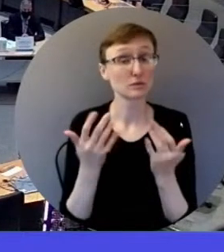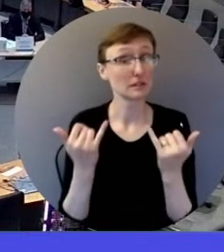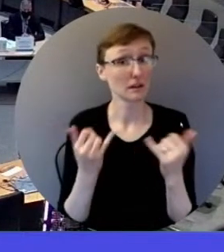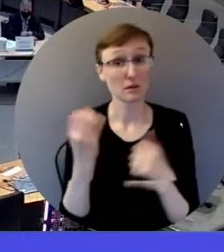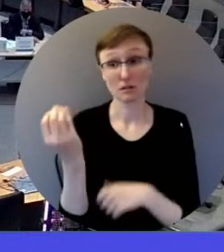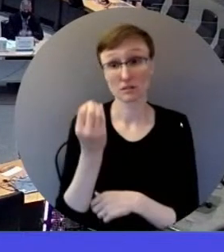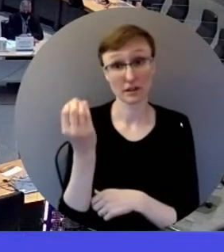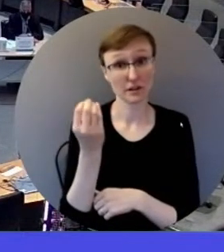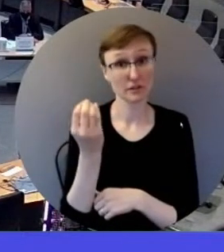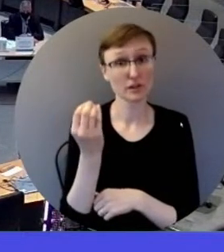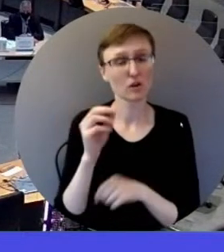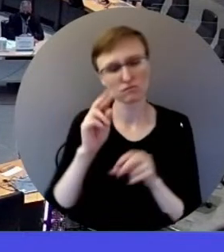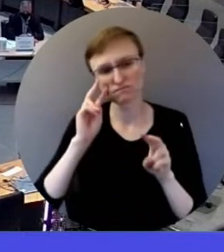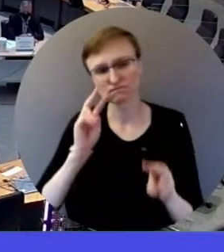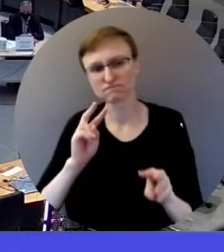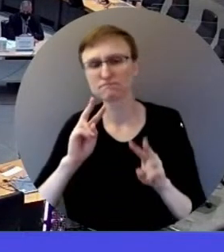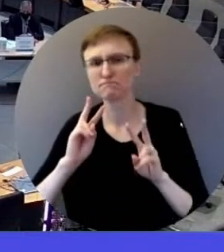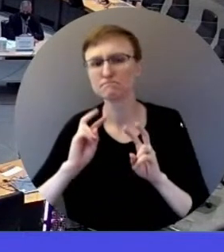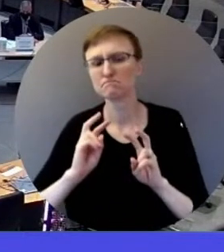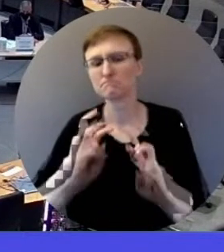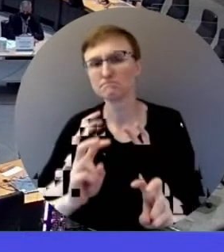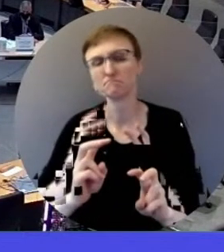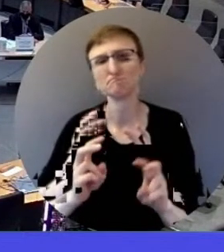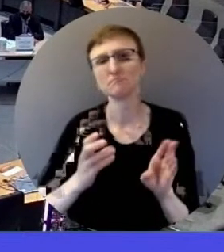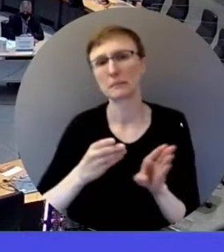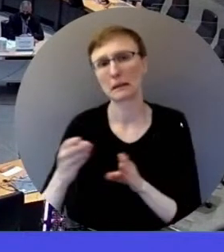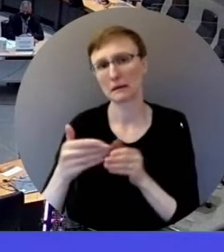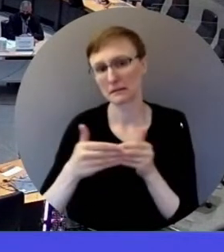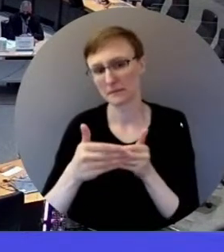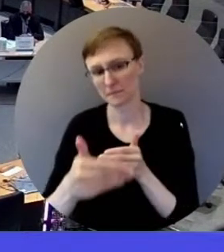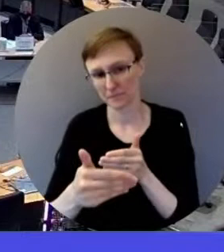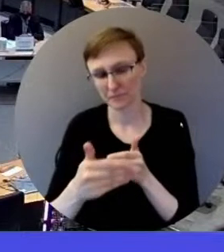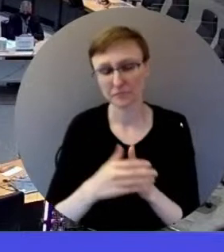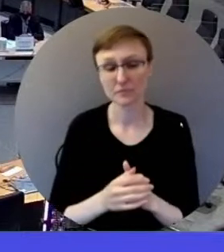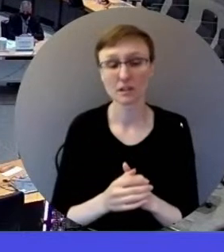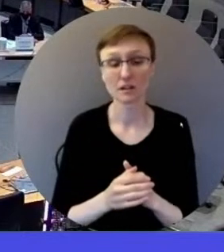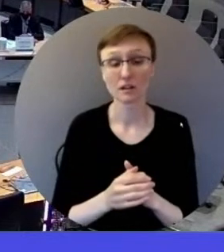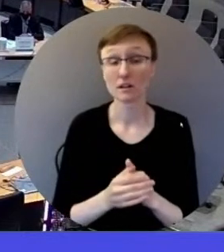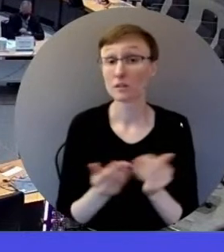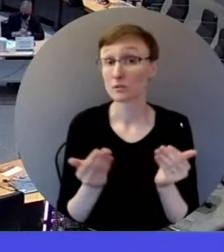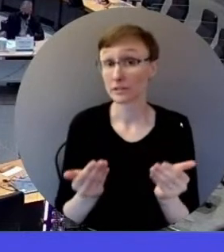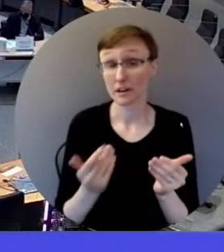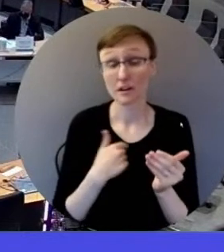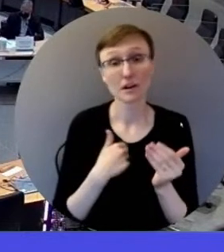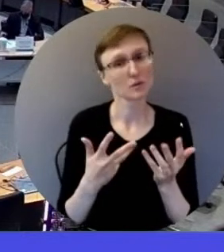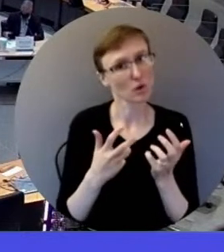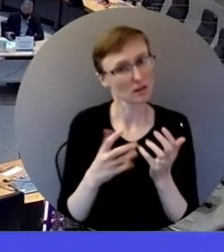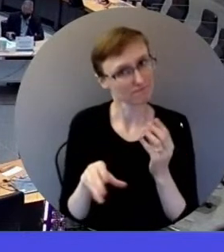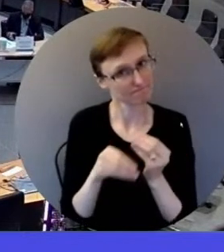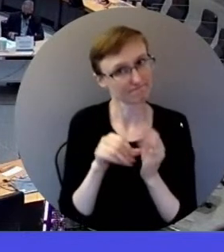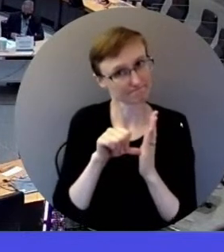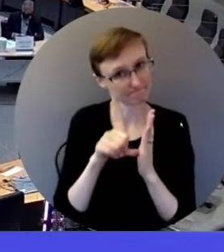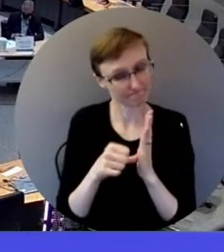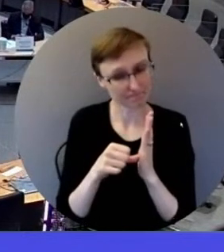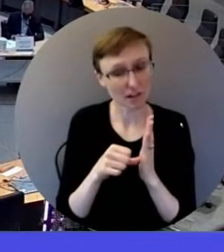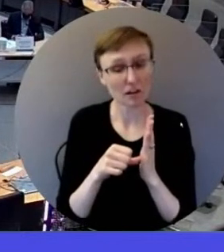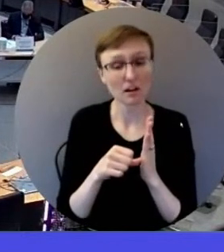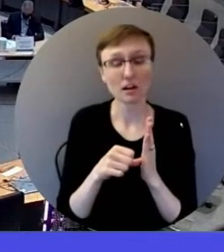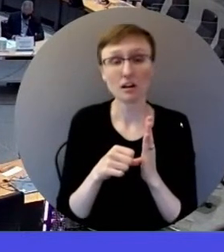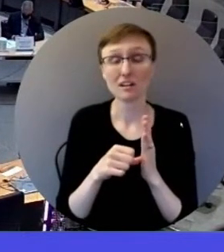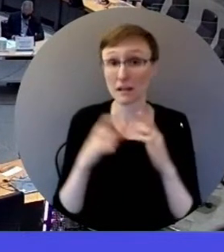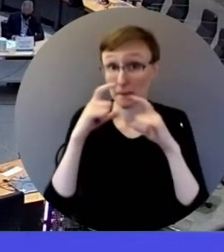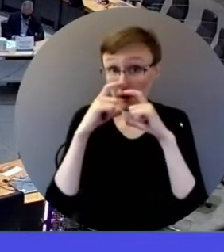time. And certainly, I think what I'd also like to emphasize is that the masks have